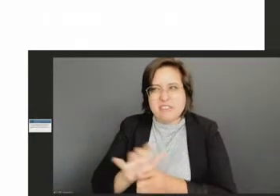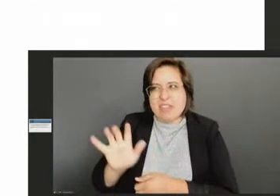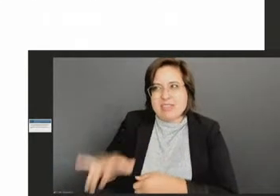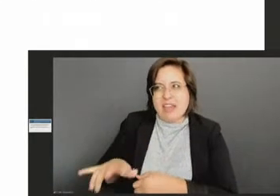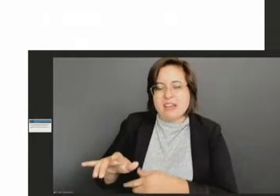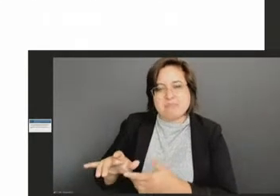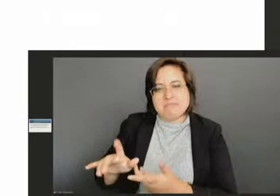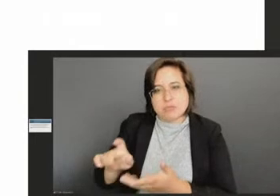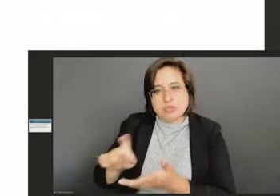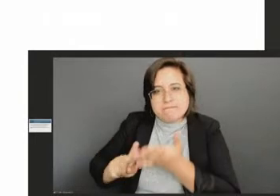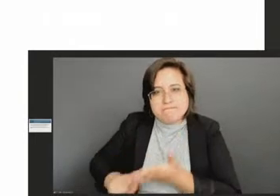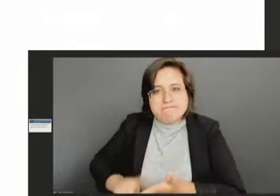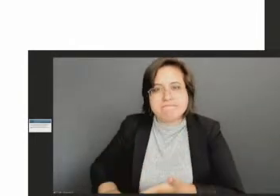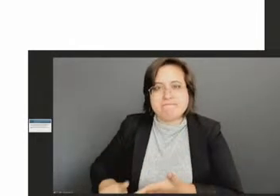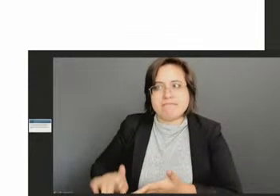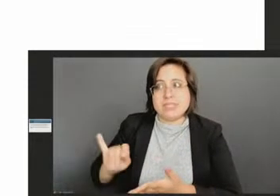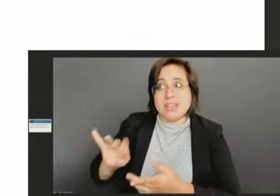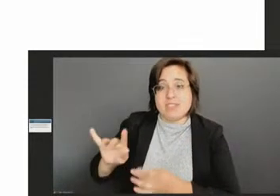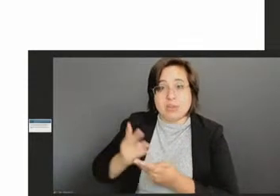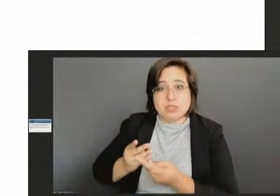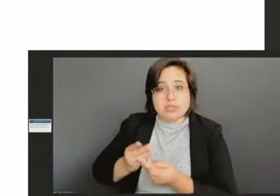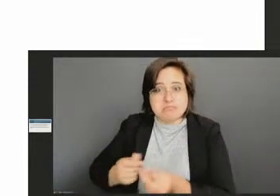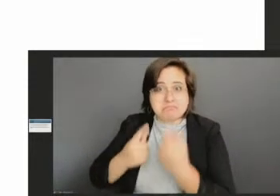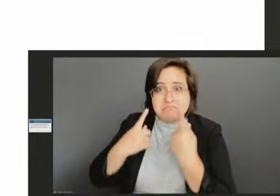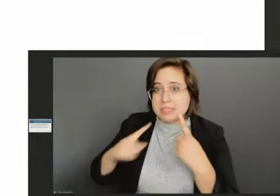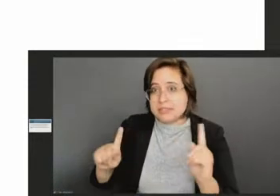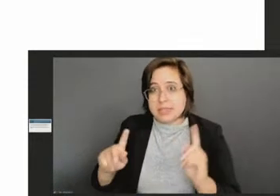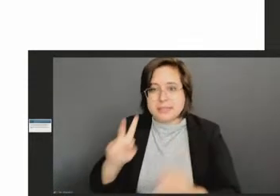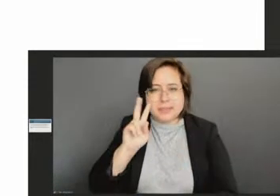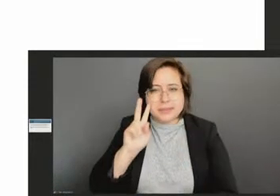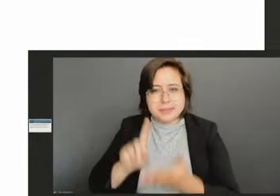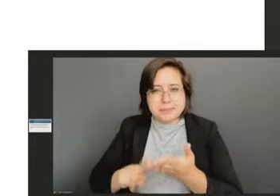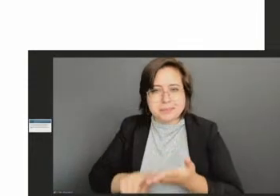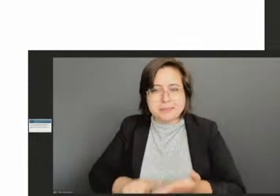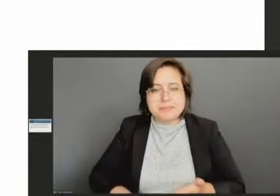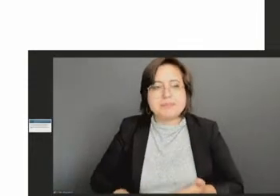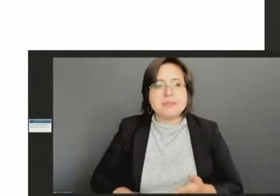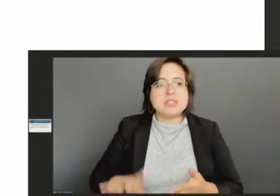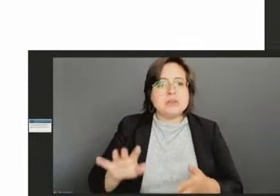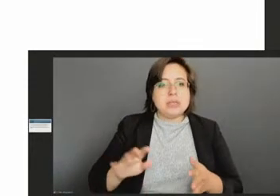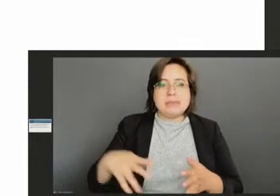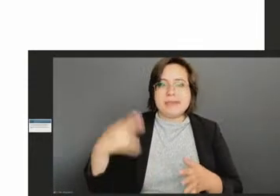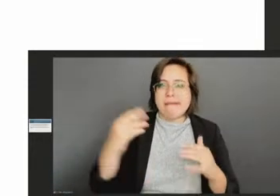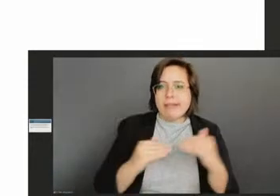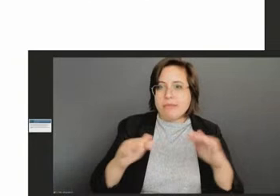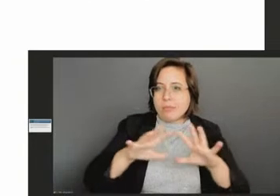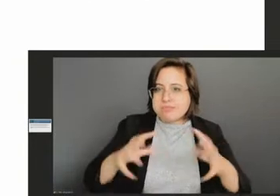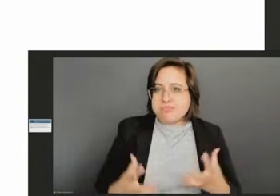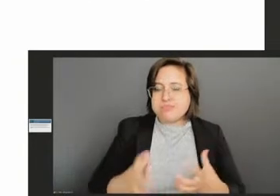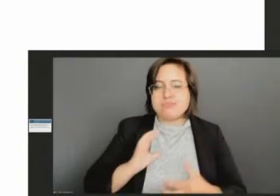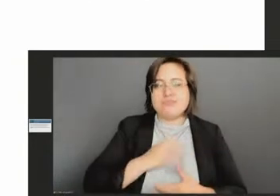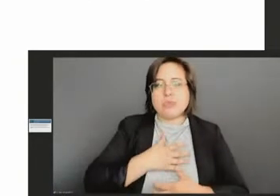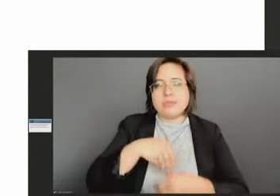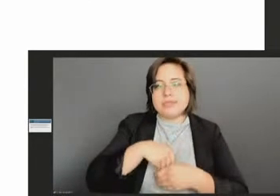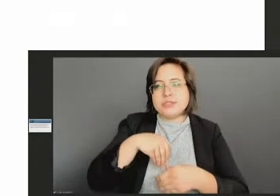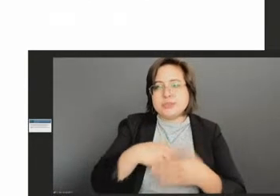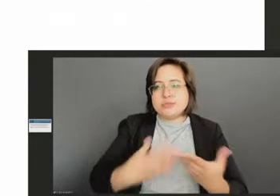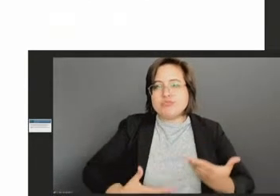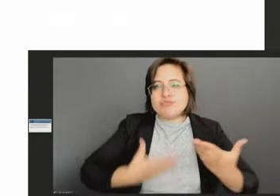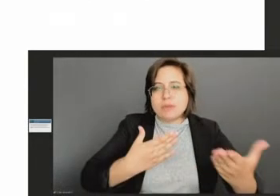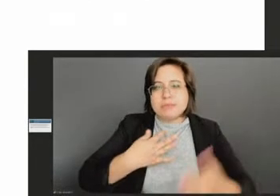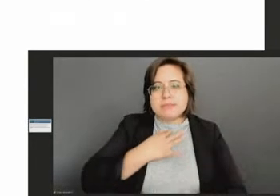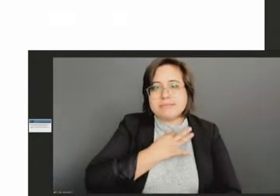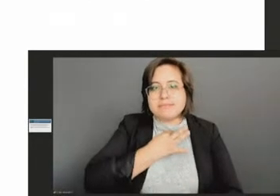impact and effectiveness of these efforts. So that was a high-level overview of our interim recommendations, and I'd love to hear from my